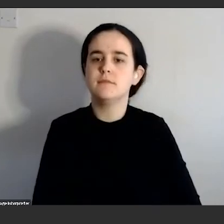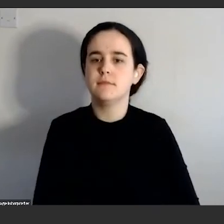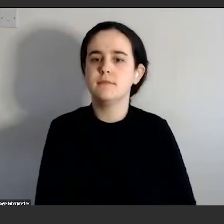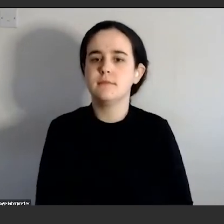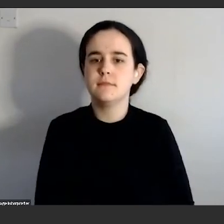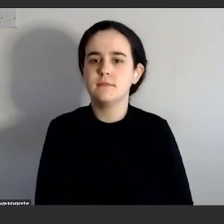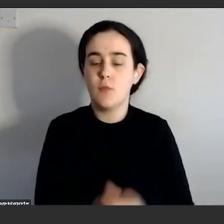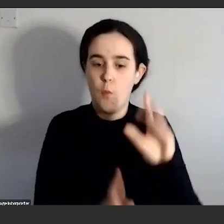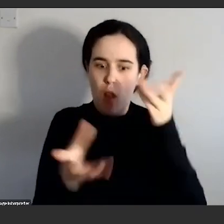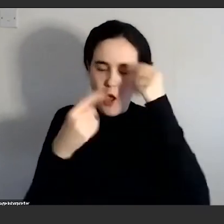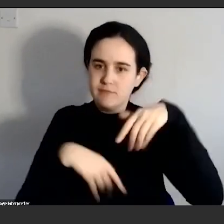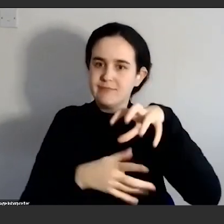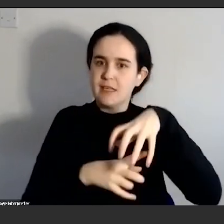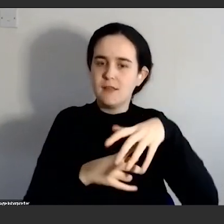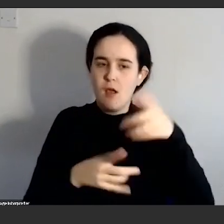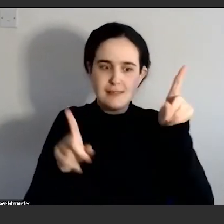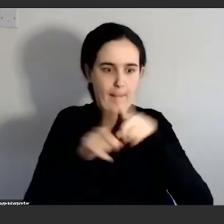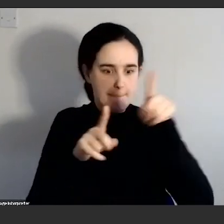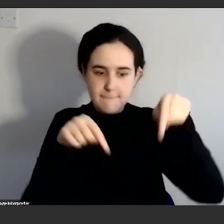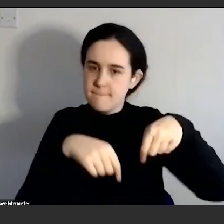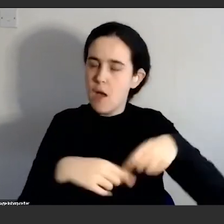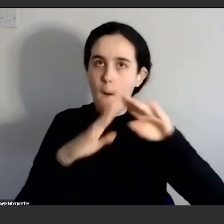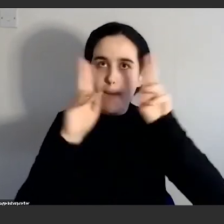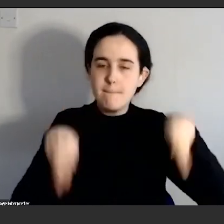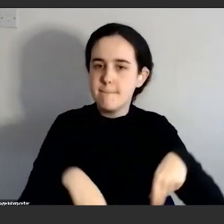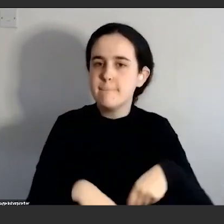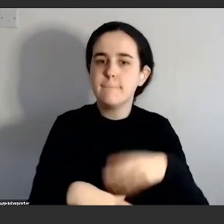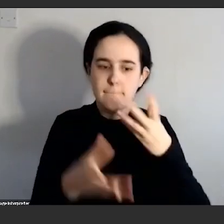As parents, we want her to have a full life ahead of her.